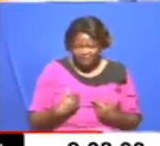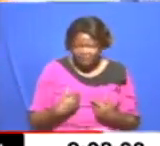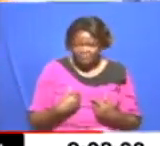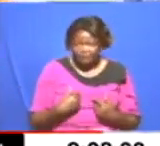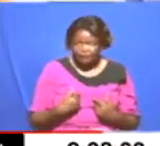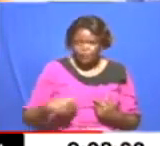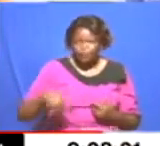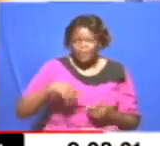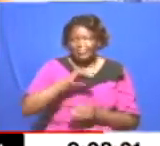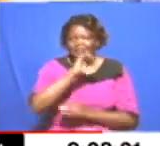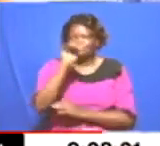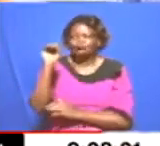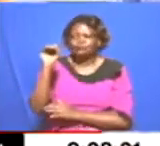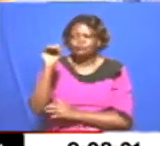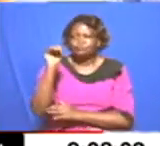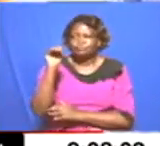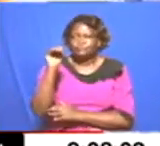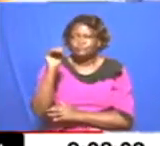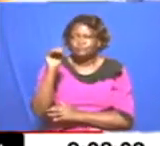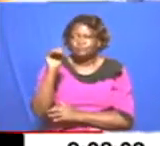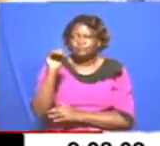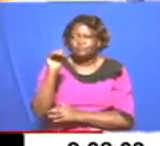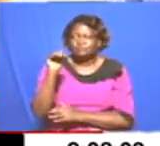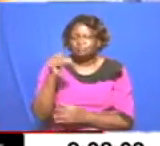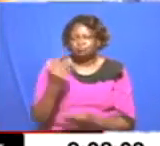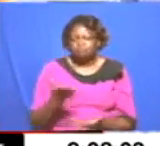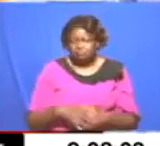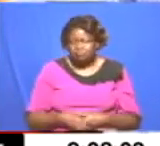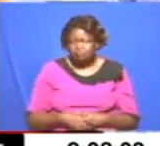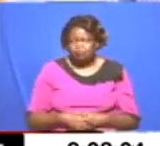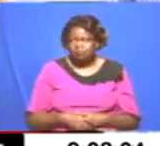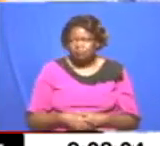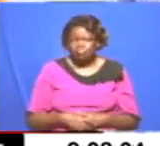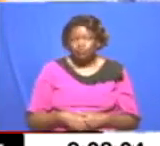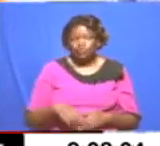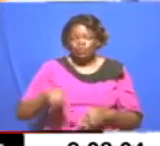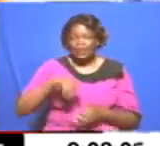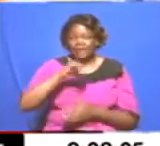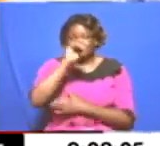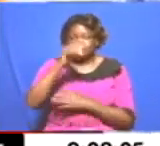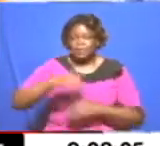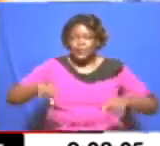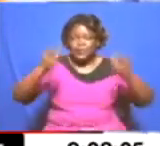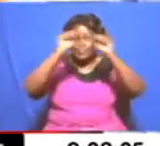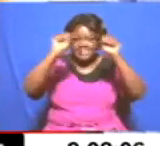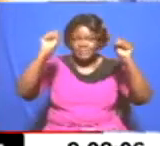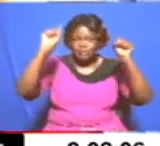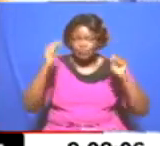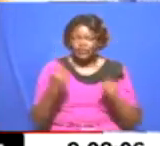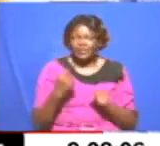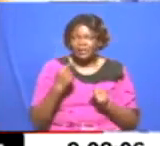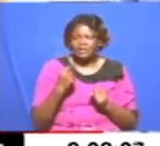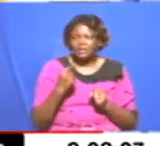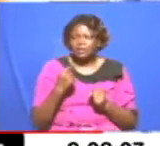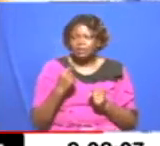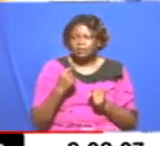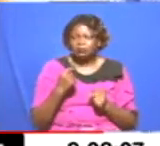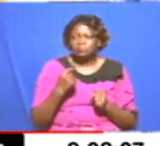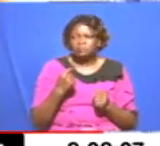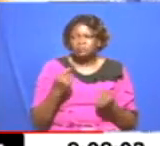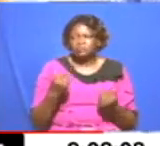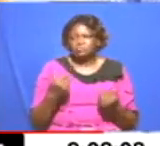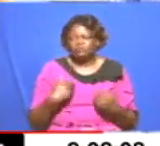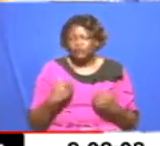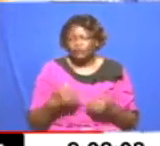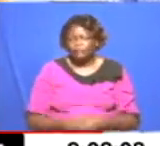requesting, or rather asking, the President of the Republic of Kenya to invoke